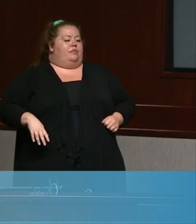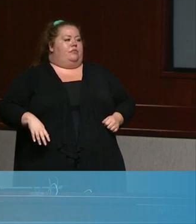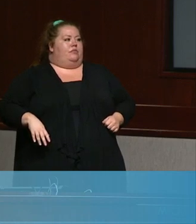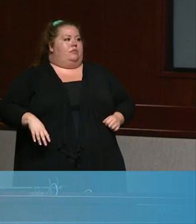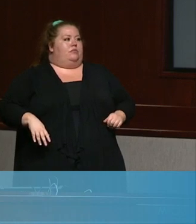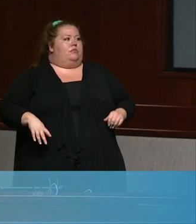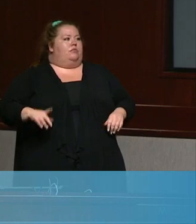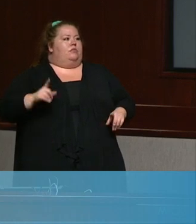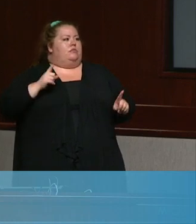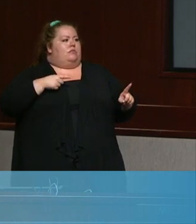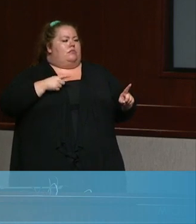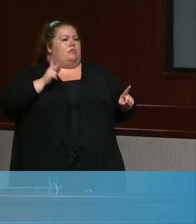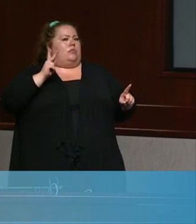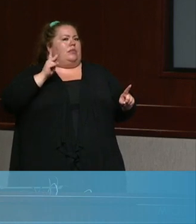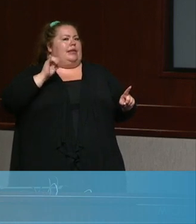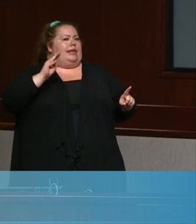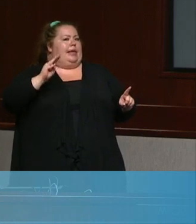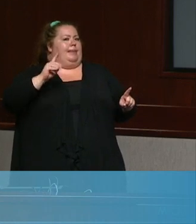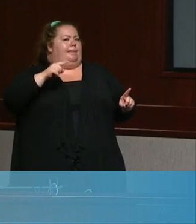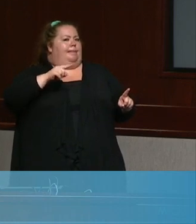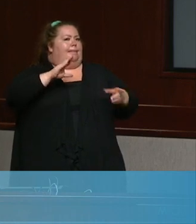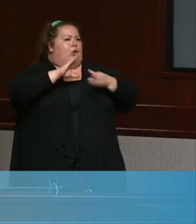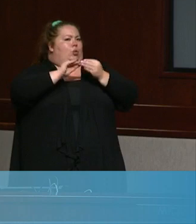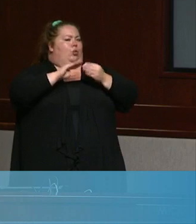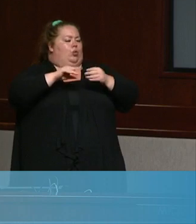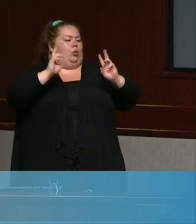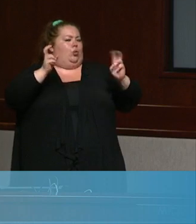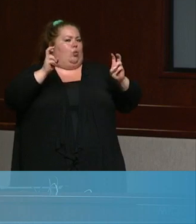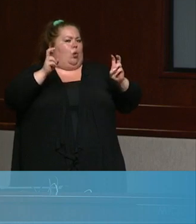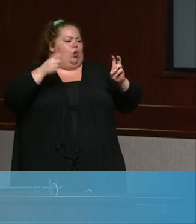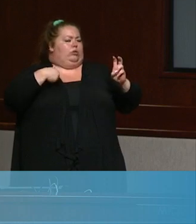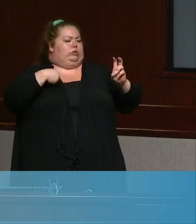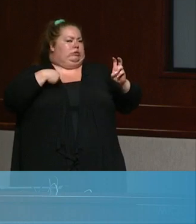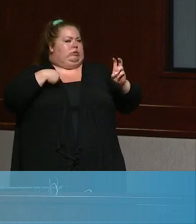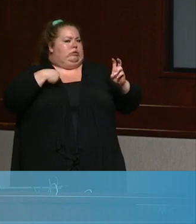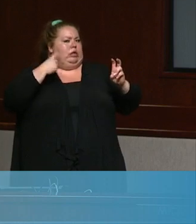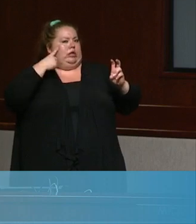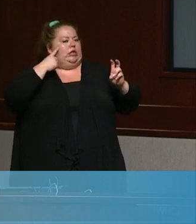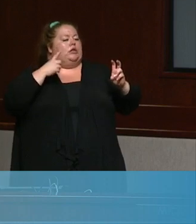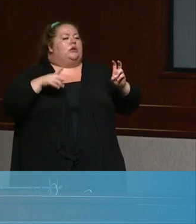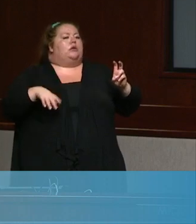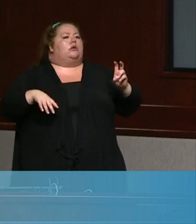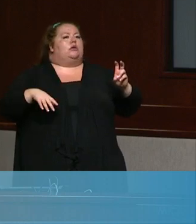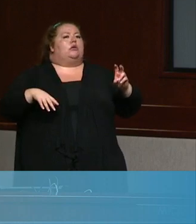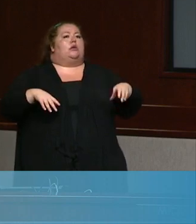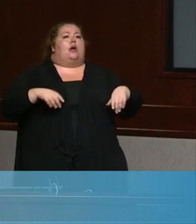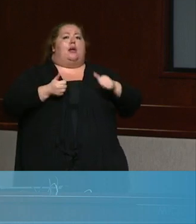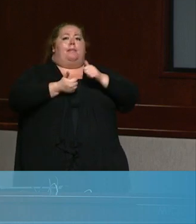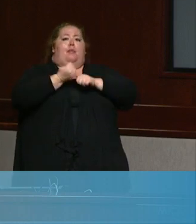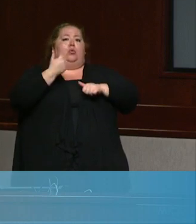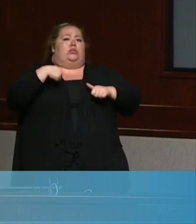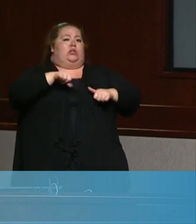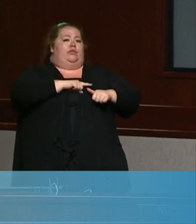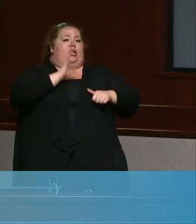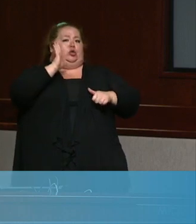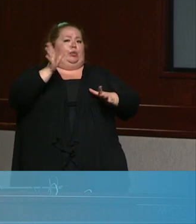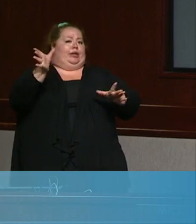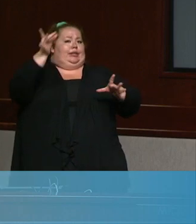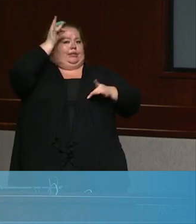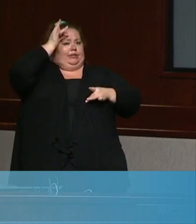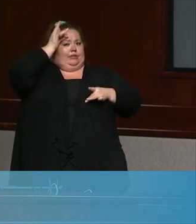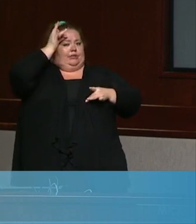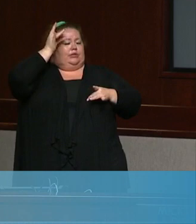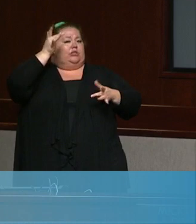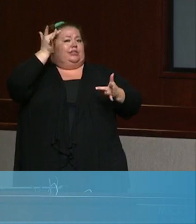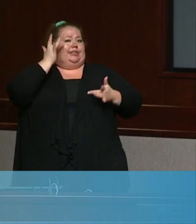Kim correctly, and I'm quoting here. To quote, she said, most of us are going to catch it.